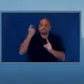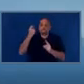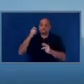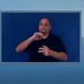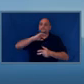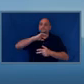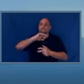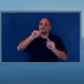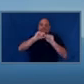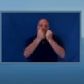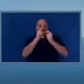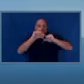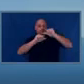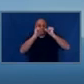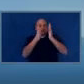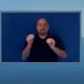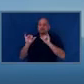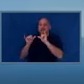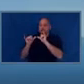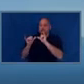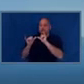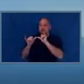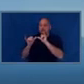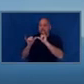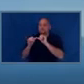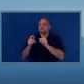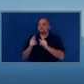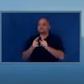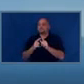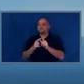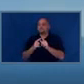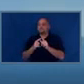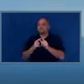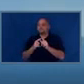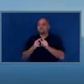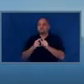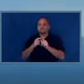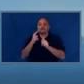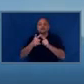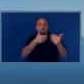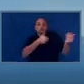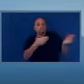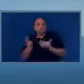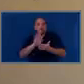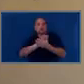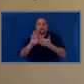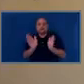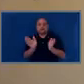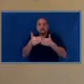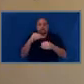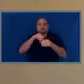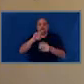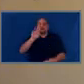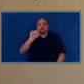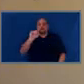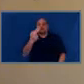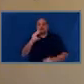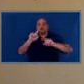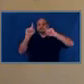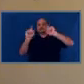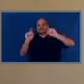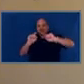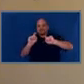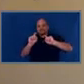the team of scientists and engineers and brought to a clean room in the Utah Test and Training Range to make sure that